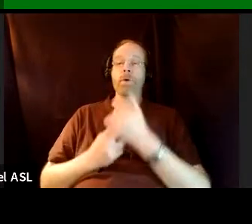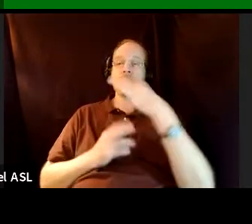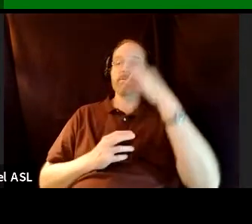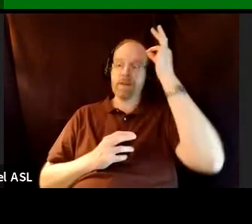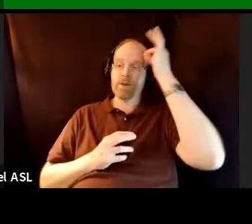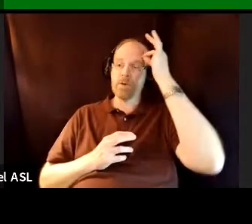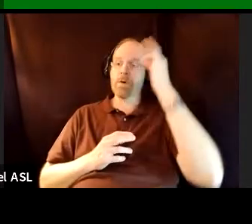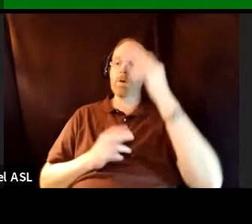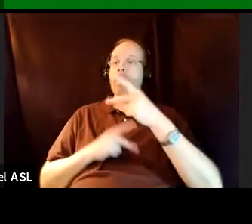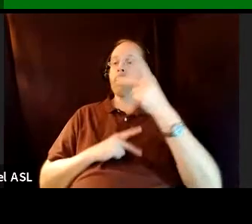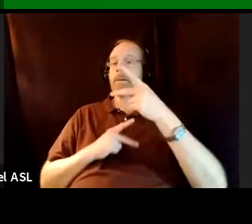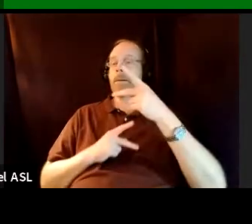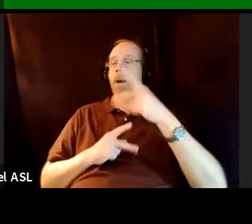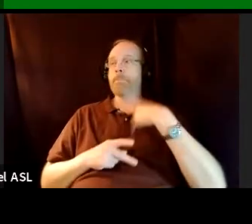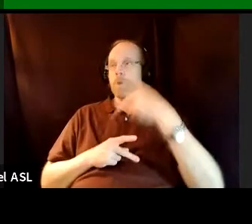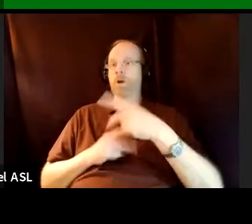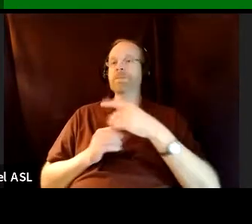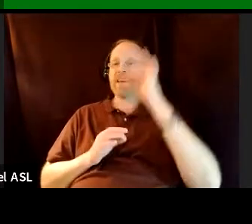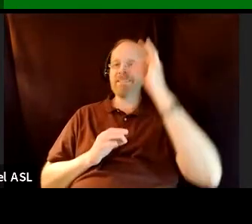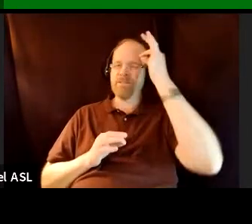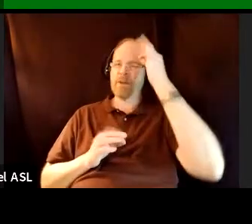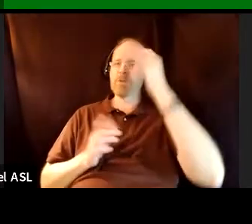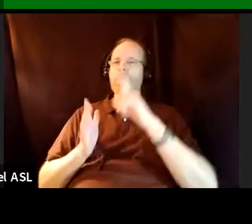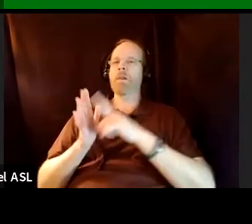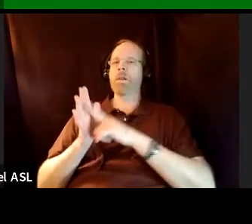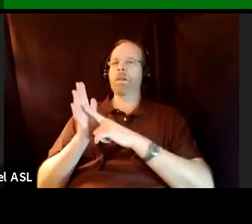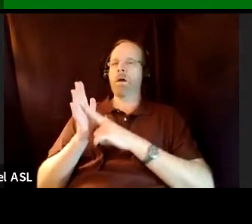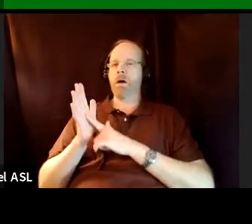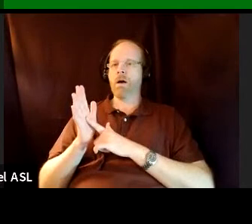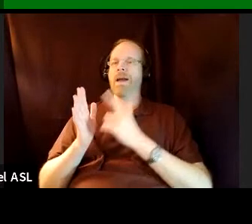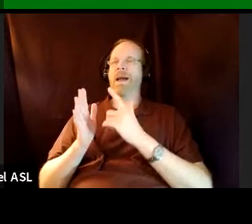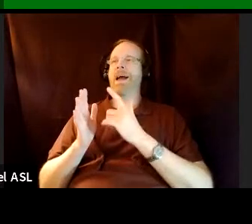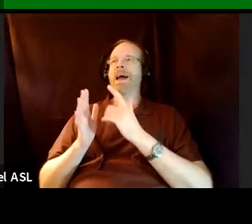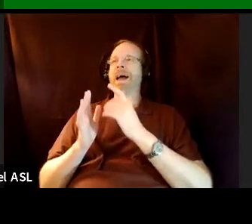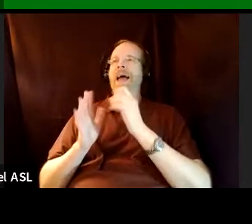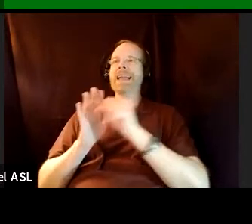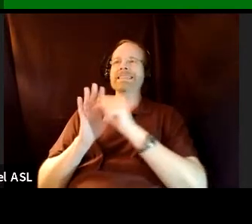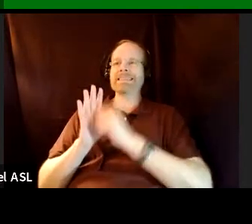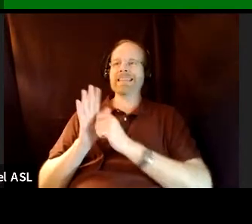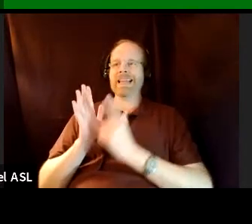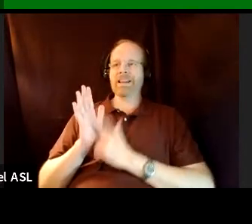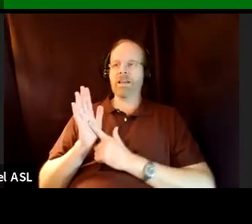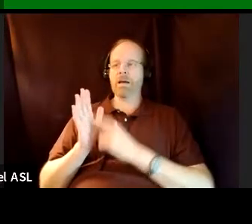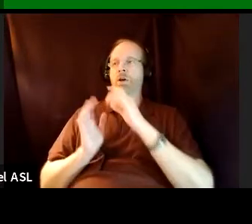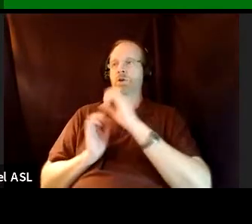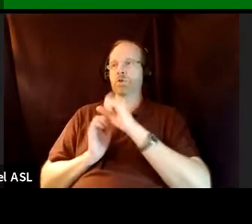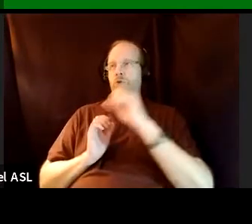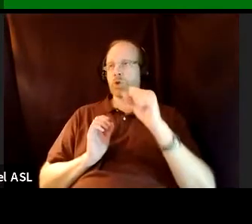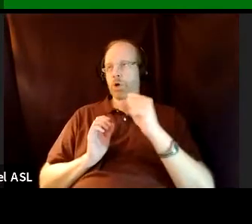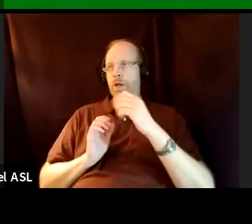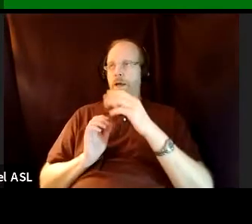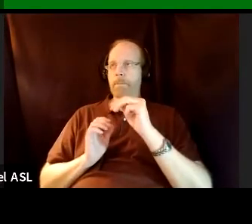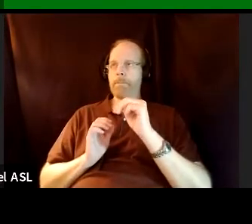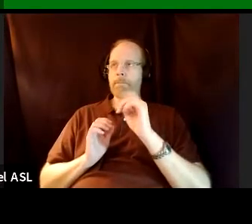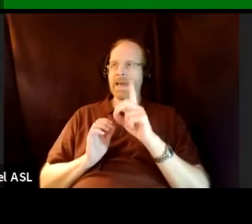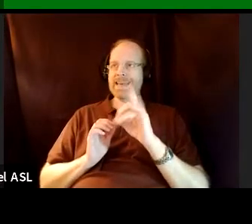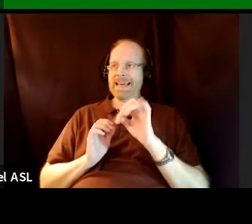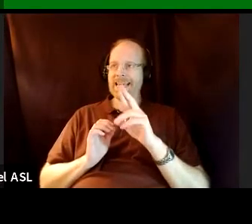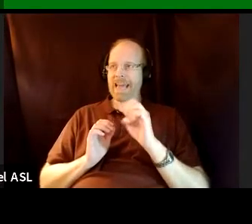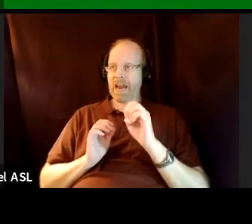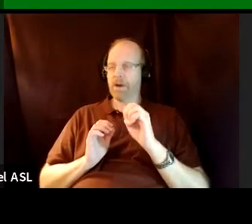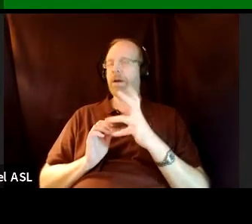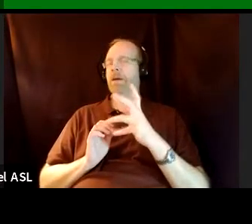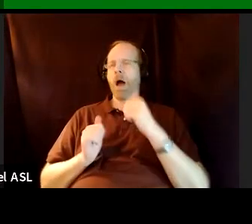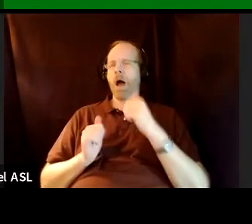and federal law, as well as state programs, state law. Social Security, Medicare come to mind. There are many other programs,